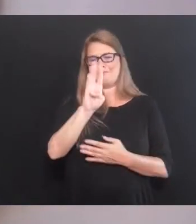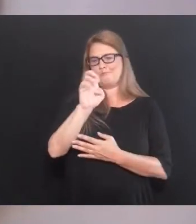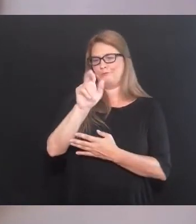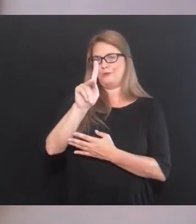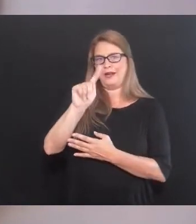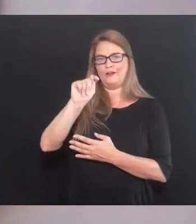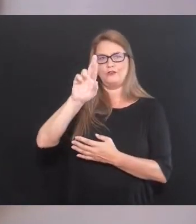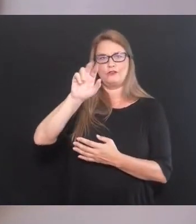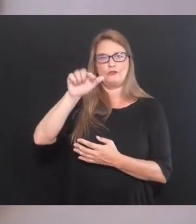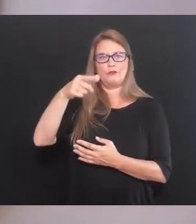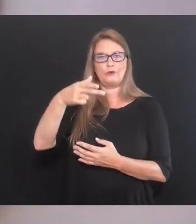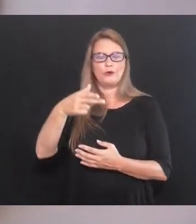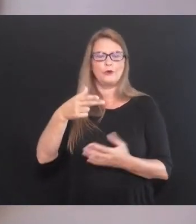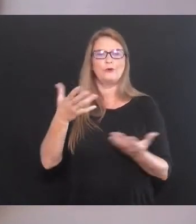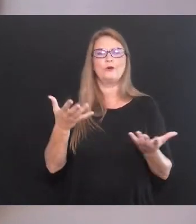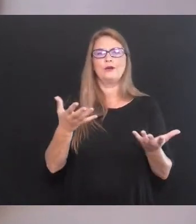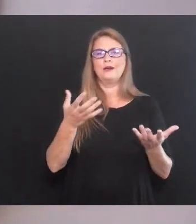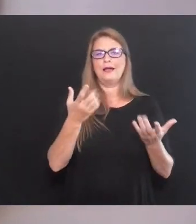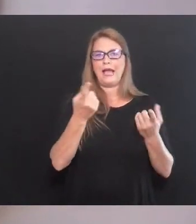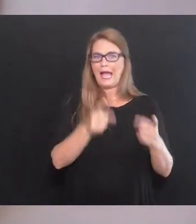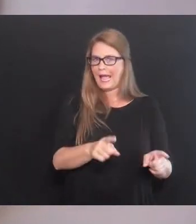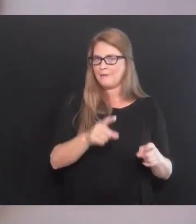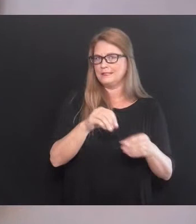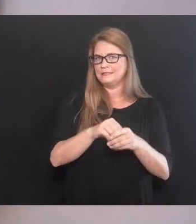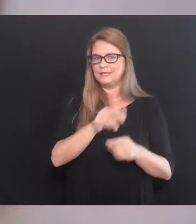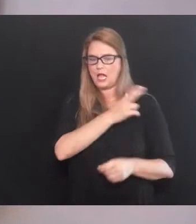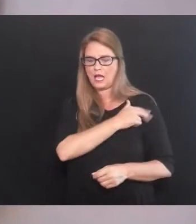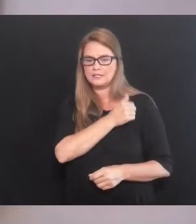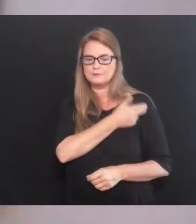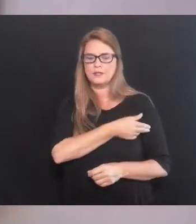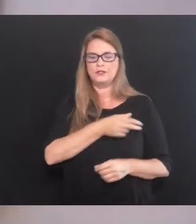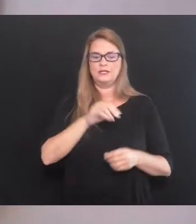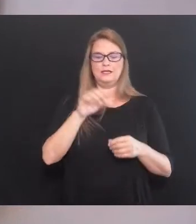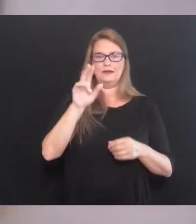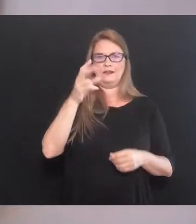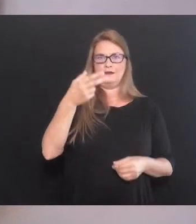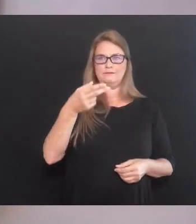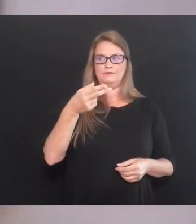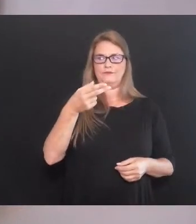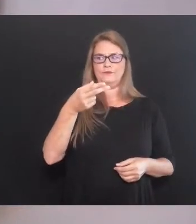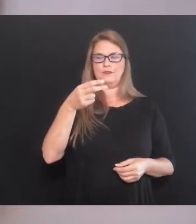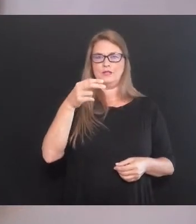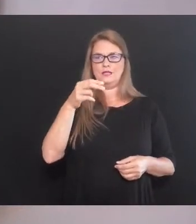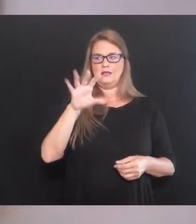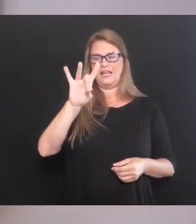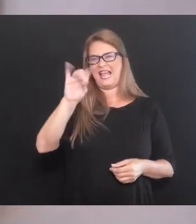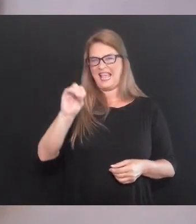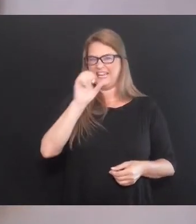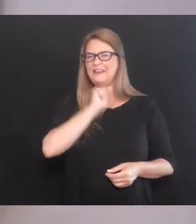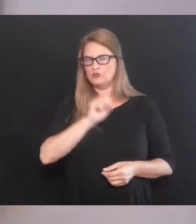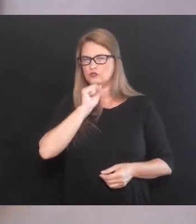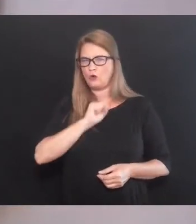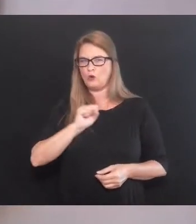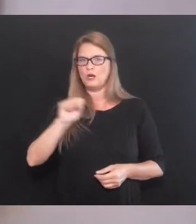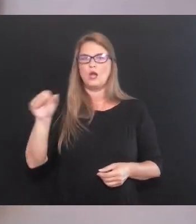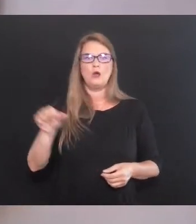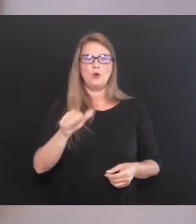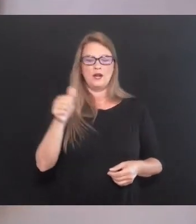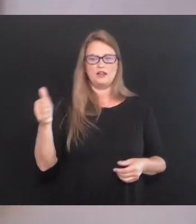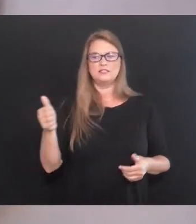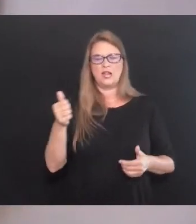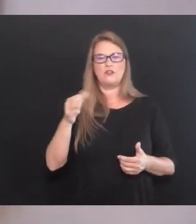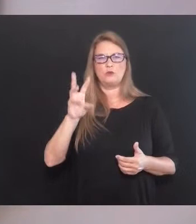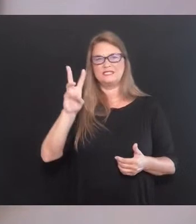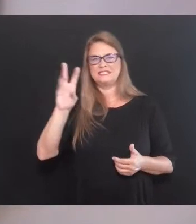is from a study from Yale, that ends up in the hospital is aged 80 years old with other existing medical